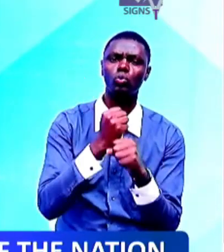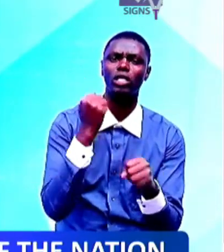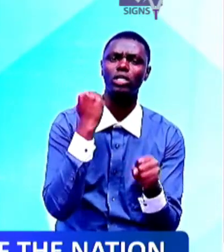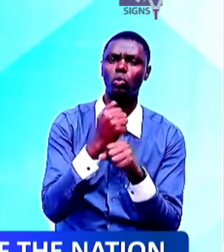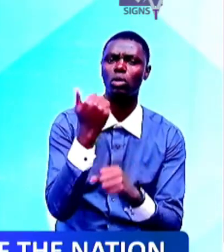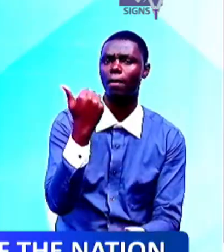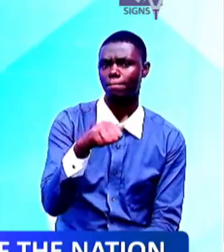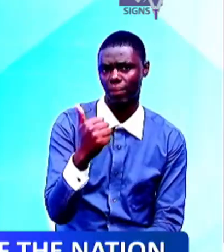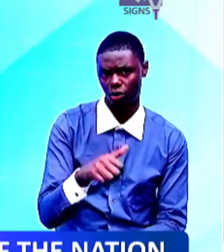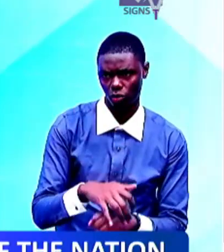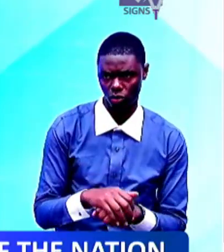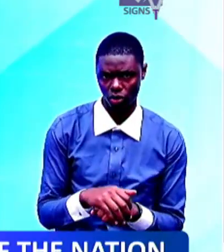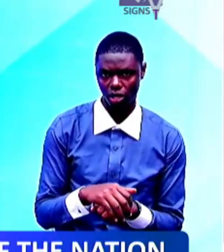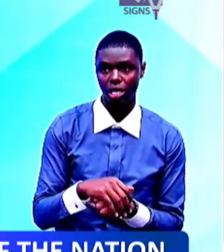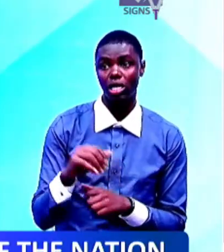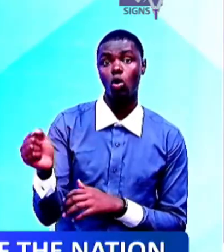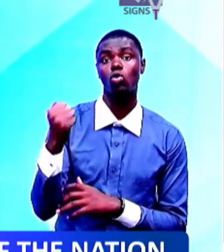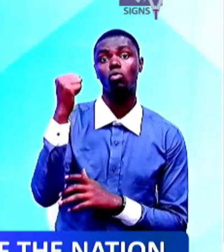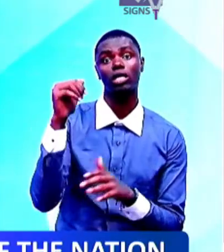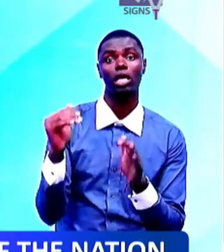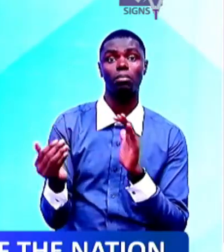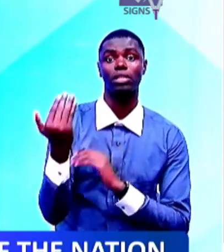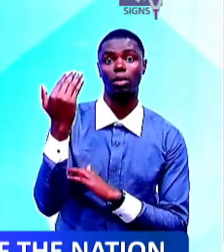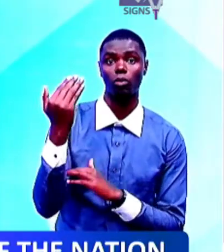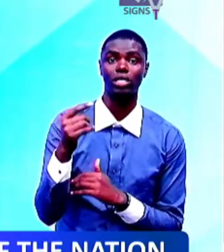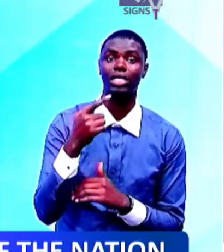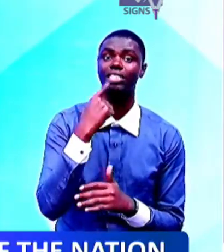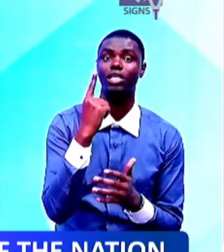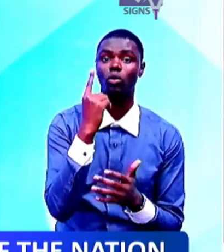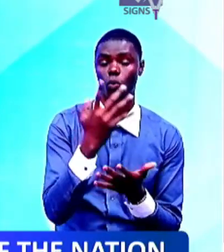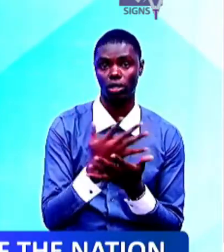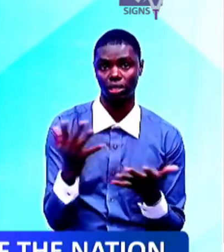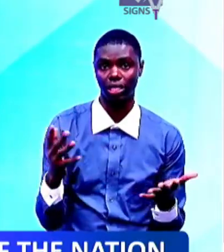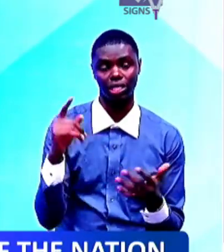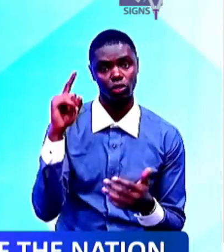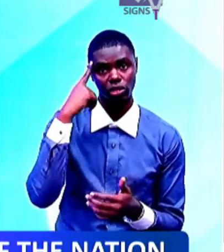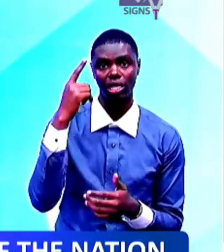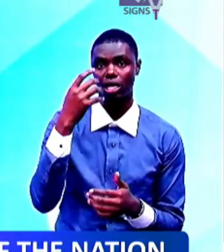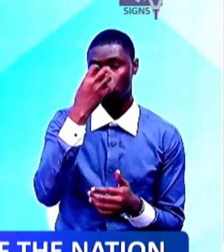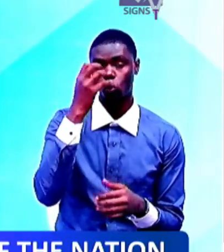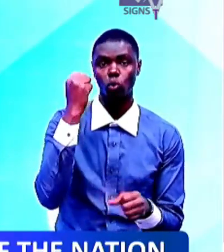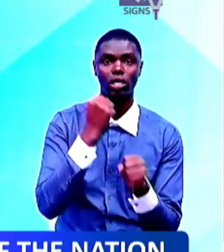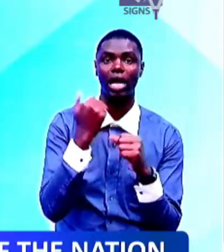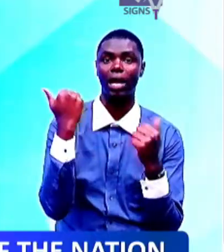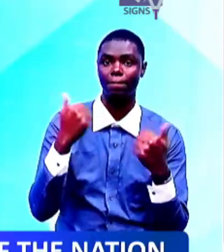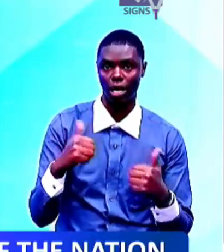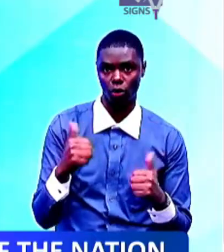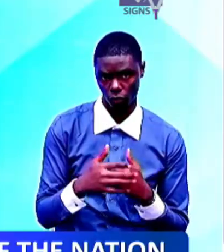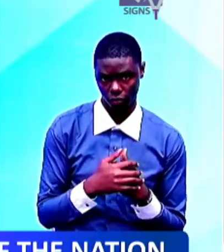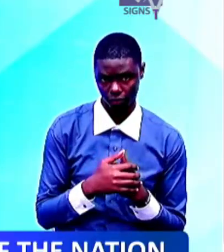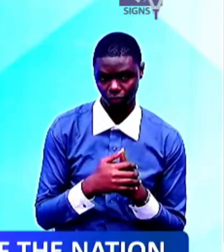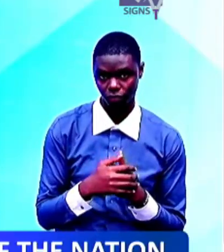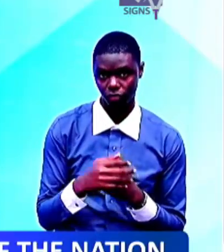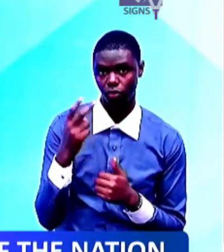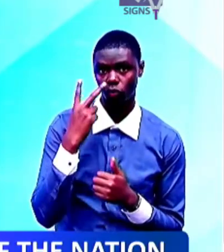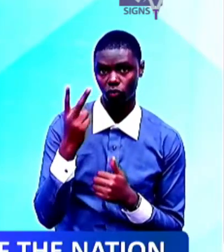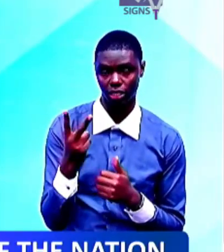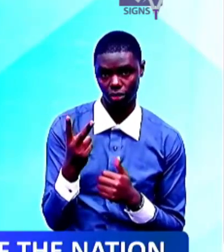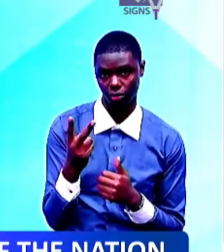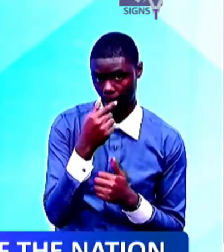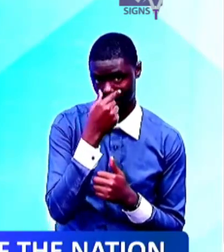example, you woken up in the morning. Alan, they will say one thing that you think President Ruto has not done, for example. Because, you see, Alan,